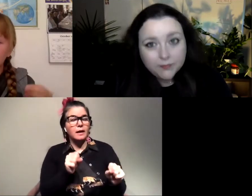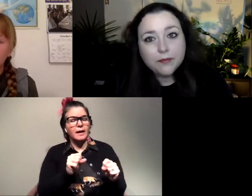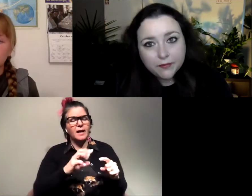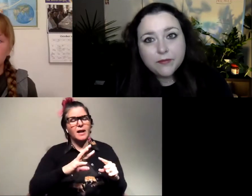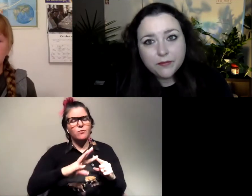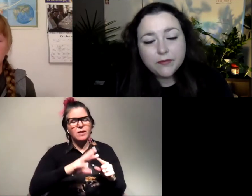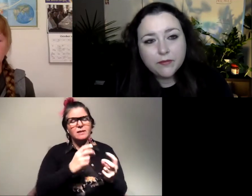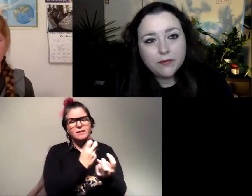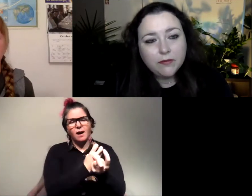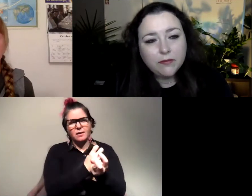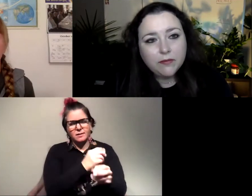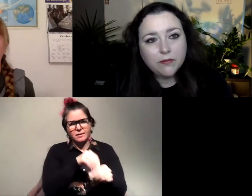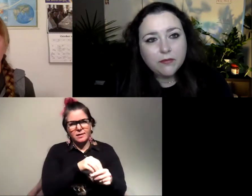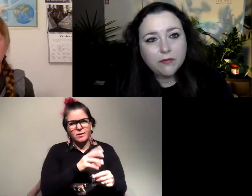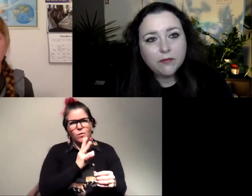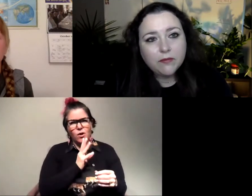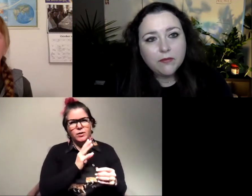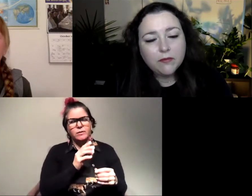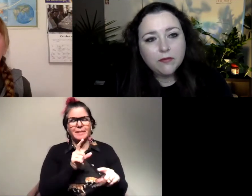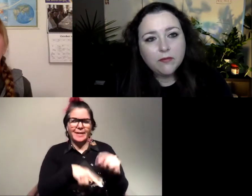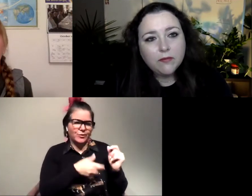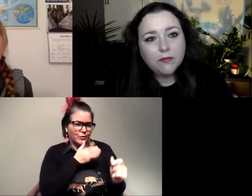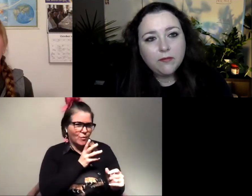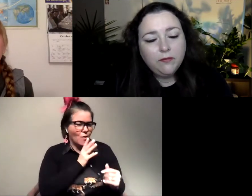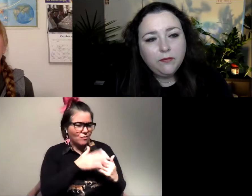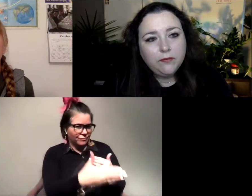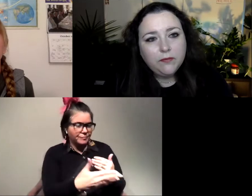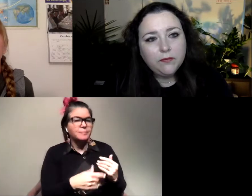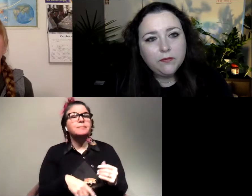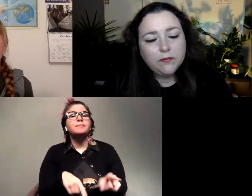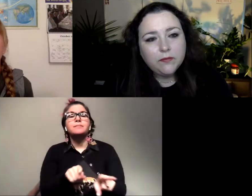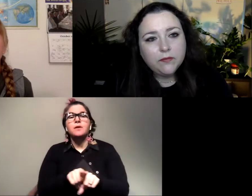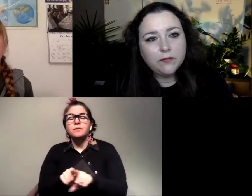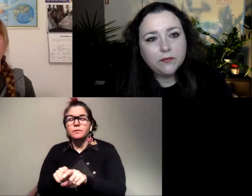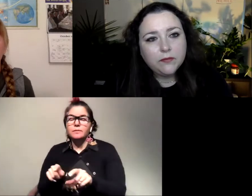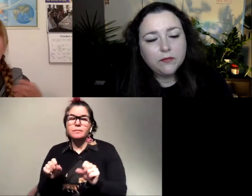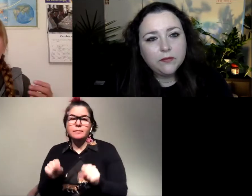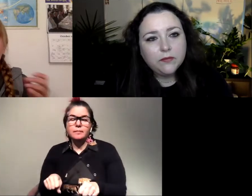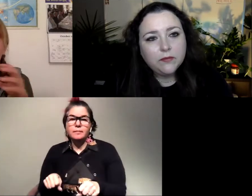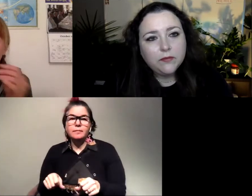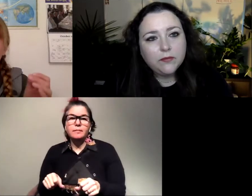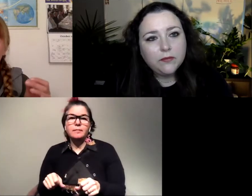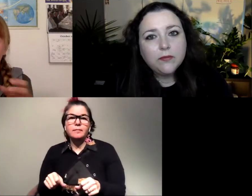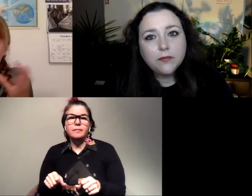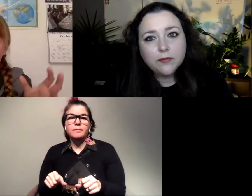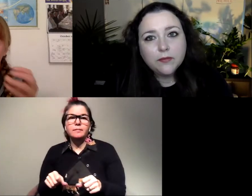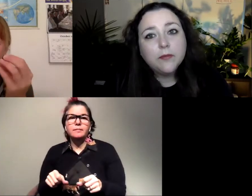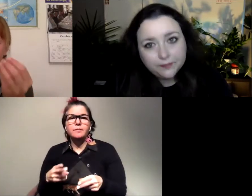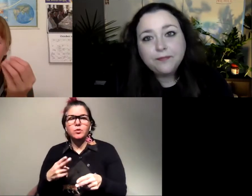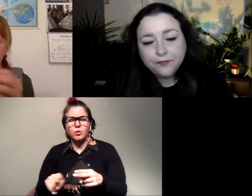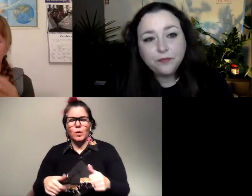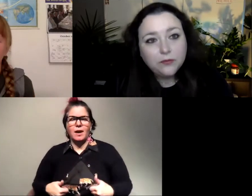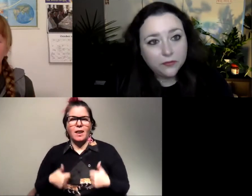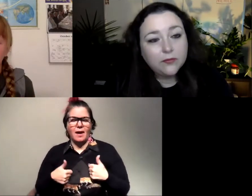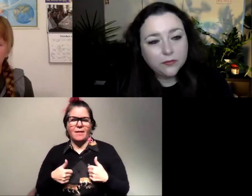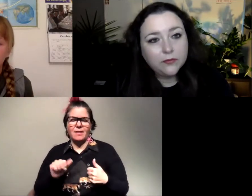into your water that makes it so that you can't drink the water. They can also, they have really short lifespans, like